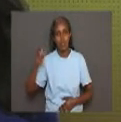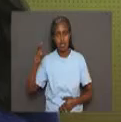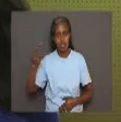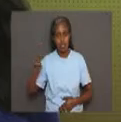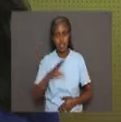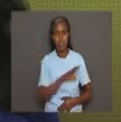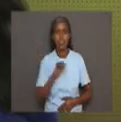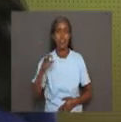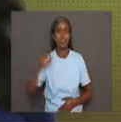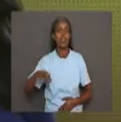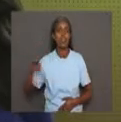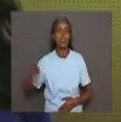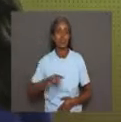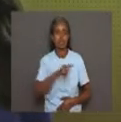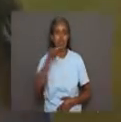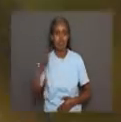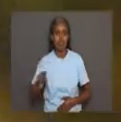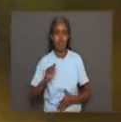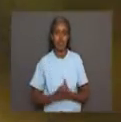and frequency curves.